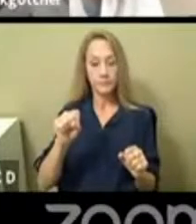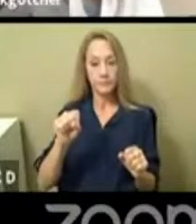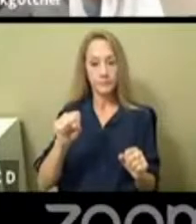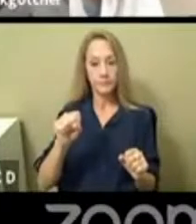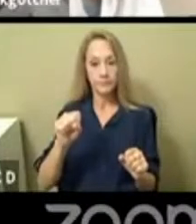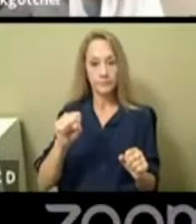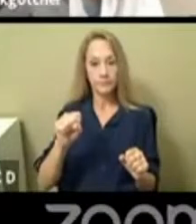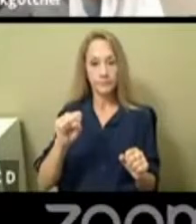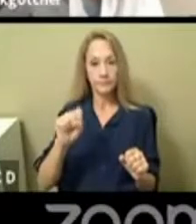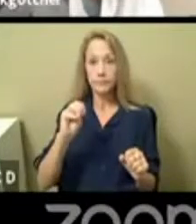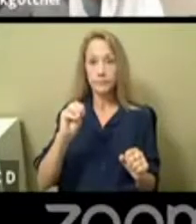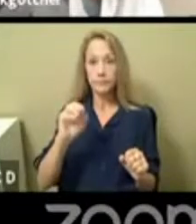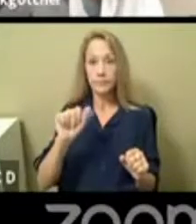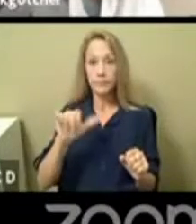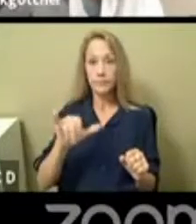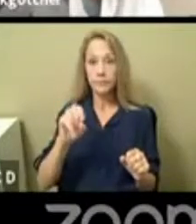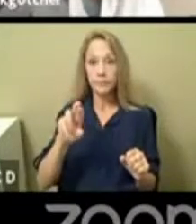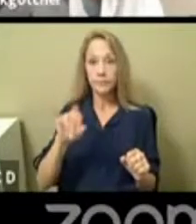Mayor Jacobs?